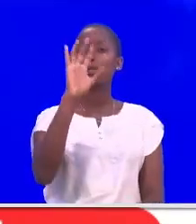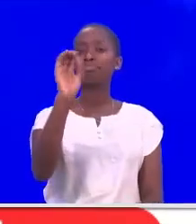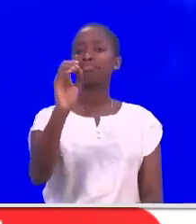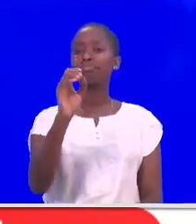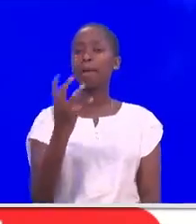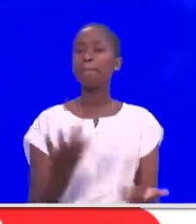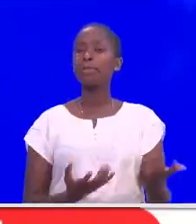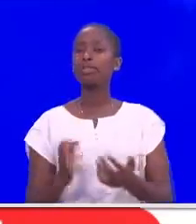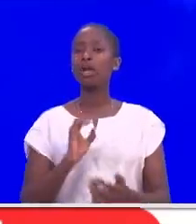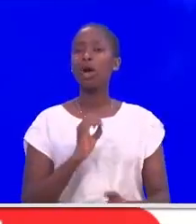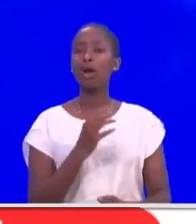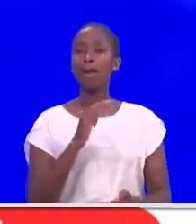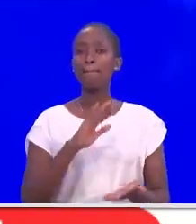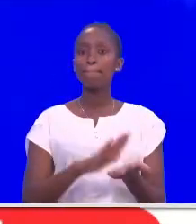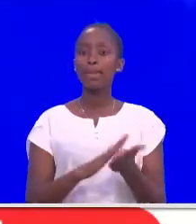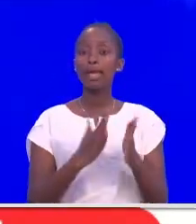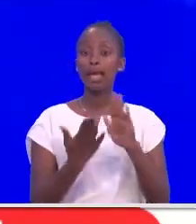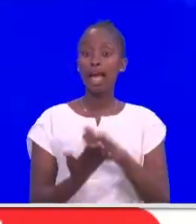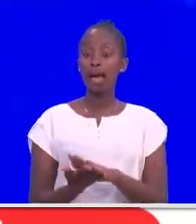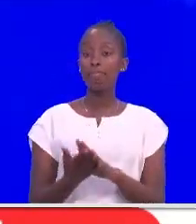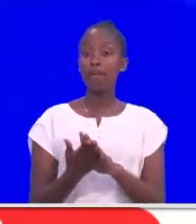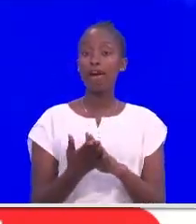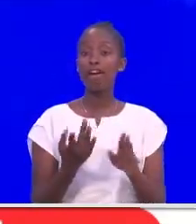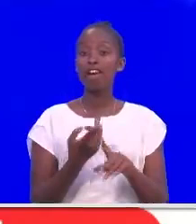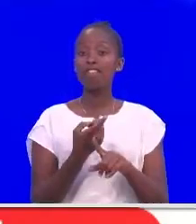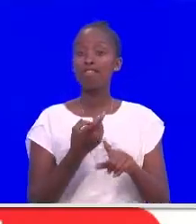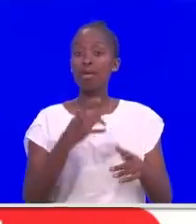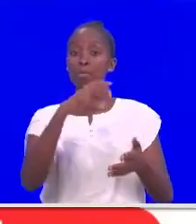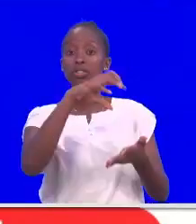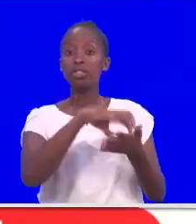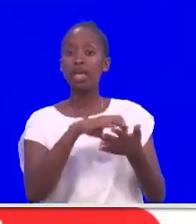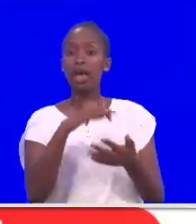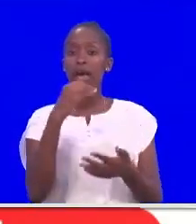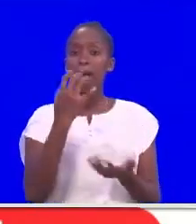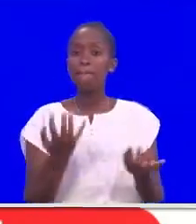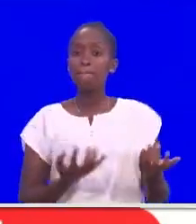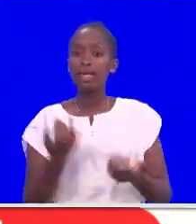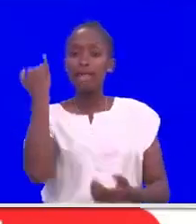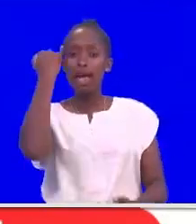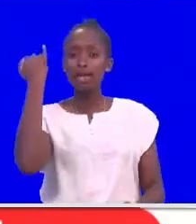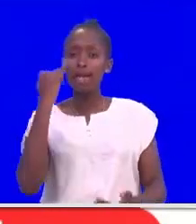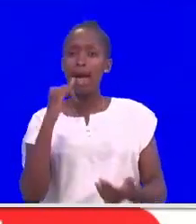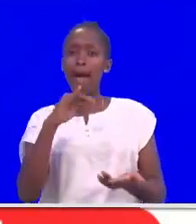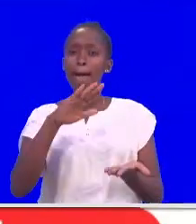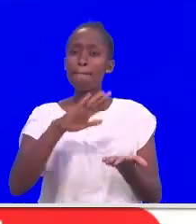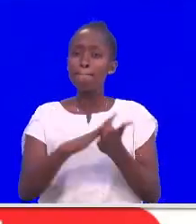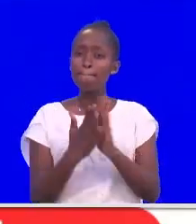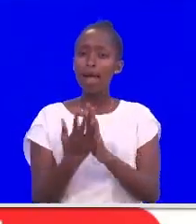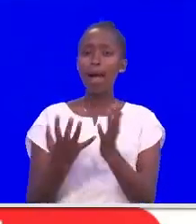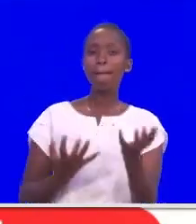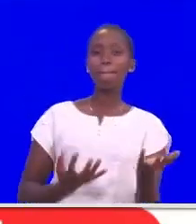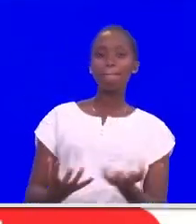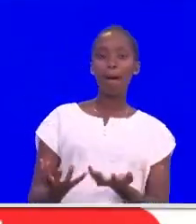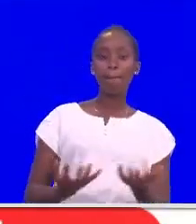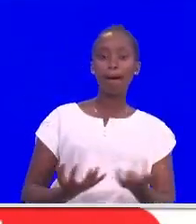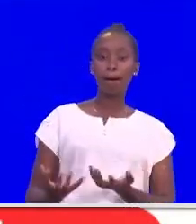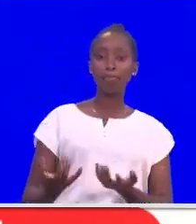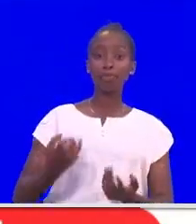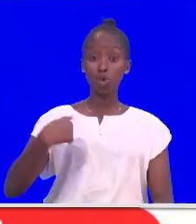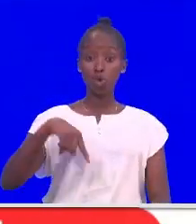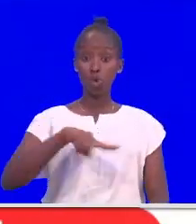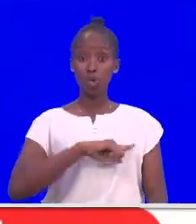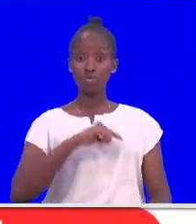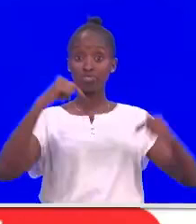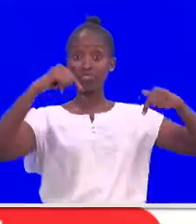now, it will move from the stage of being a business idea to become a business. But today we are proud that we have brought all